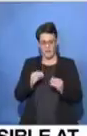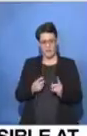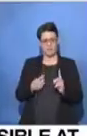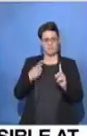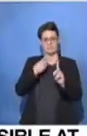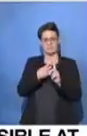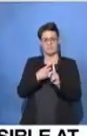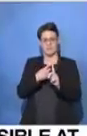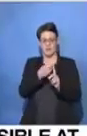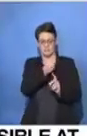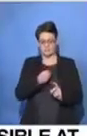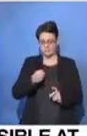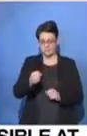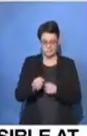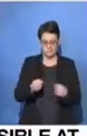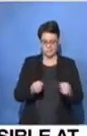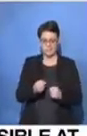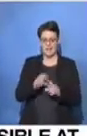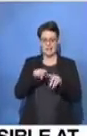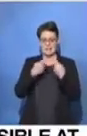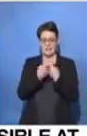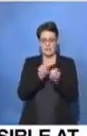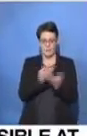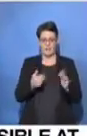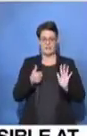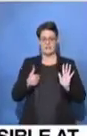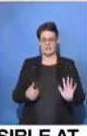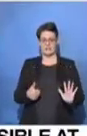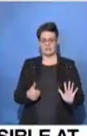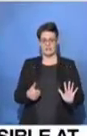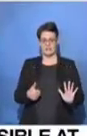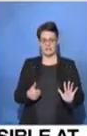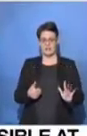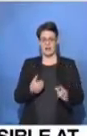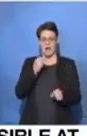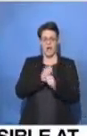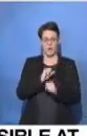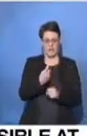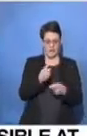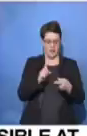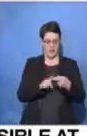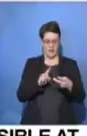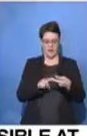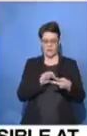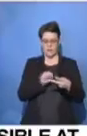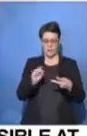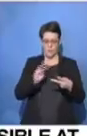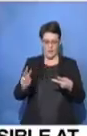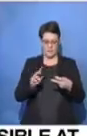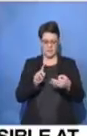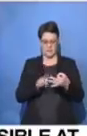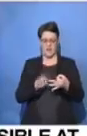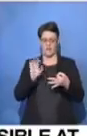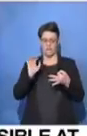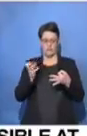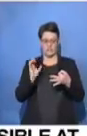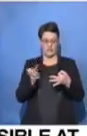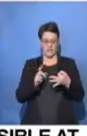deployed 6 teams to Gauteng, Northwest, Free